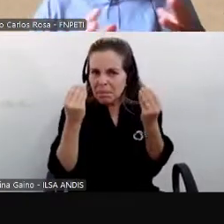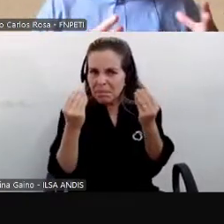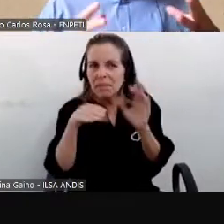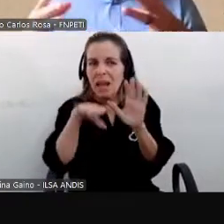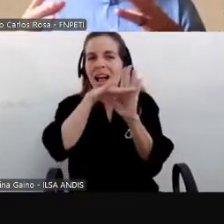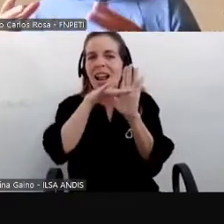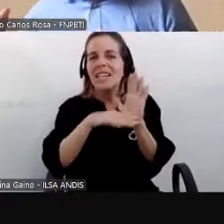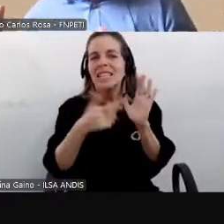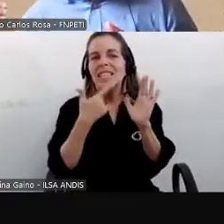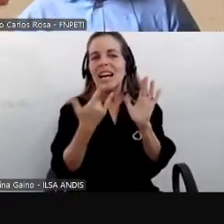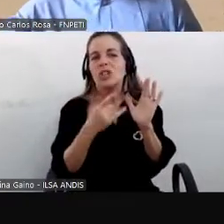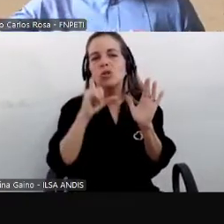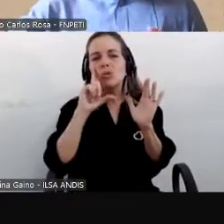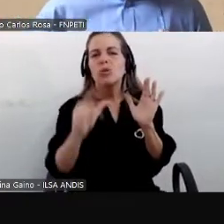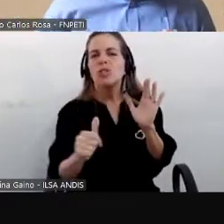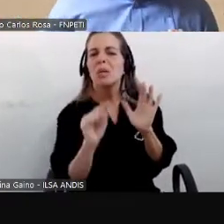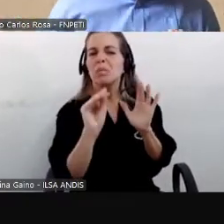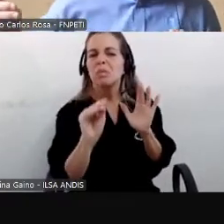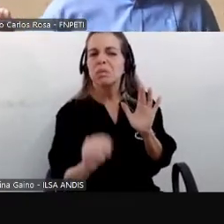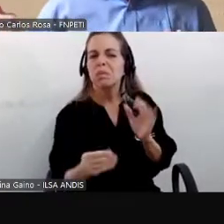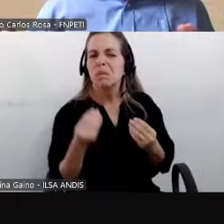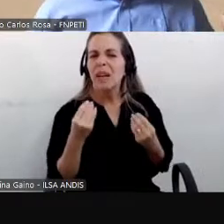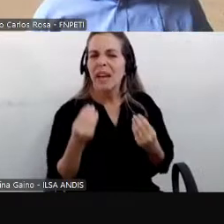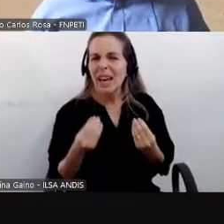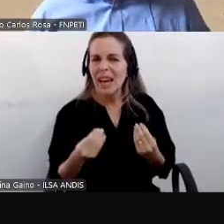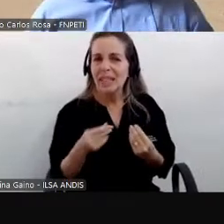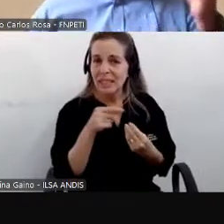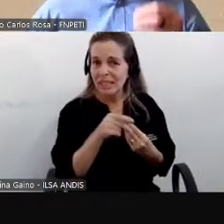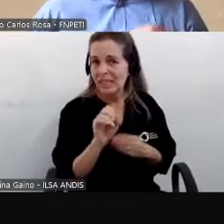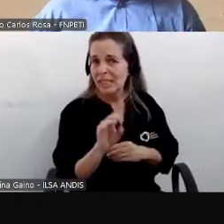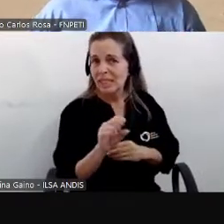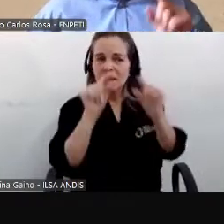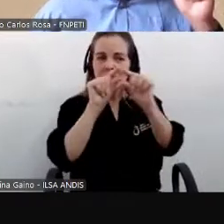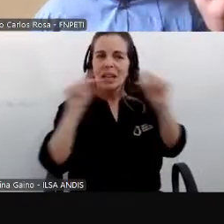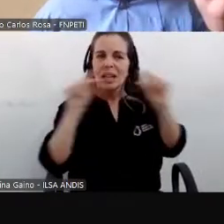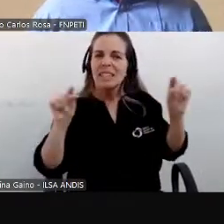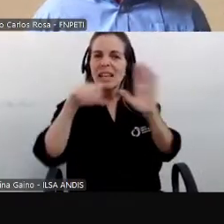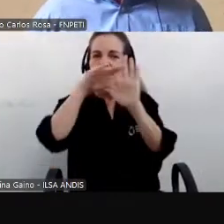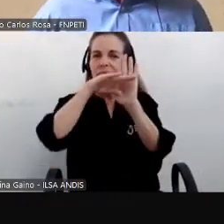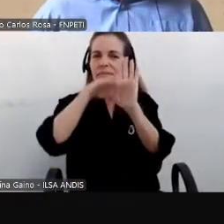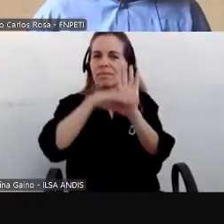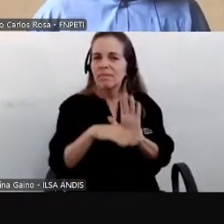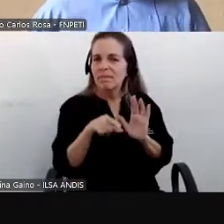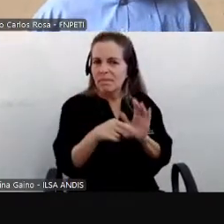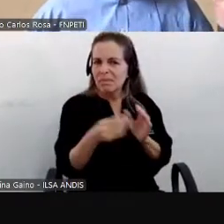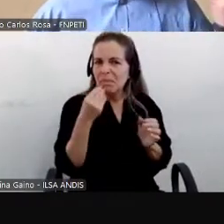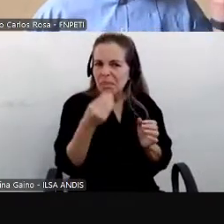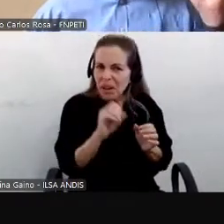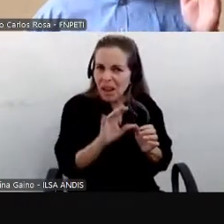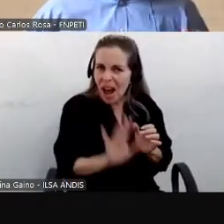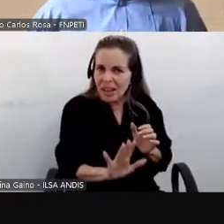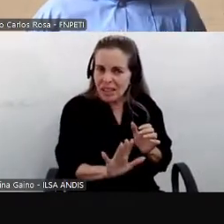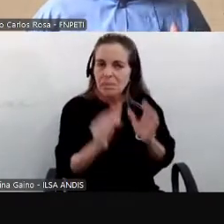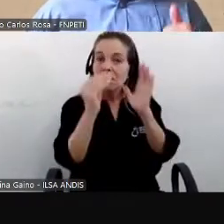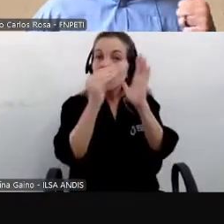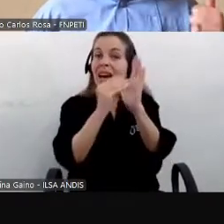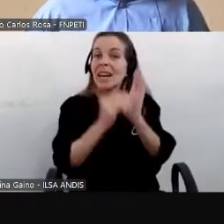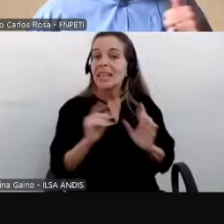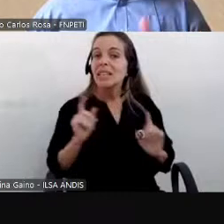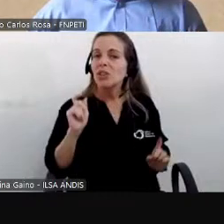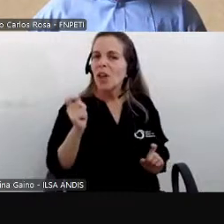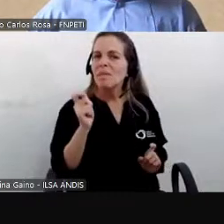was created. What do we mean by black or dirty list? Well, it is the name given to the registry